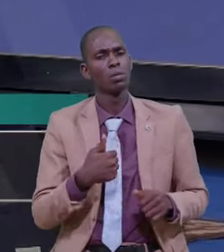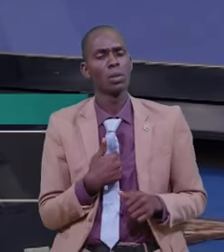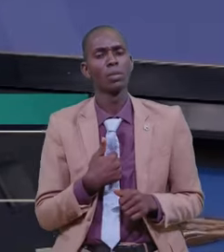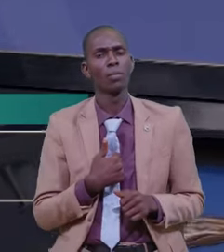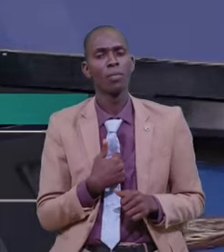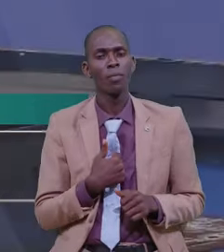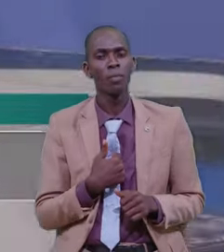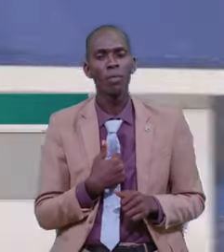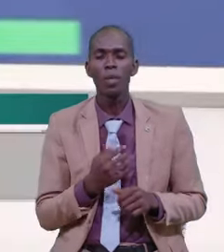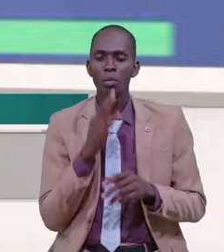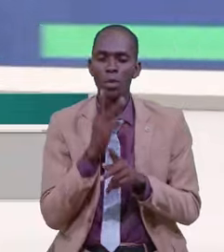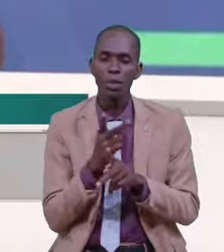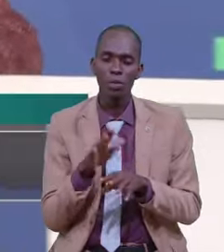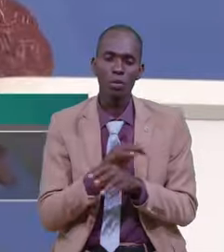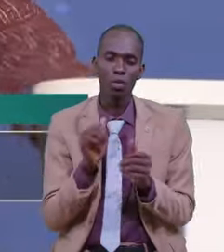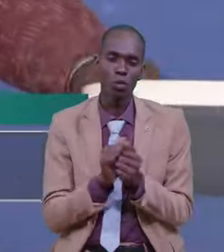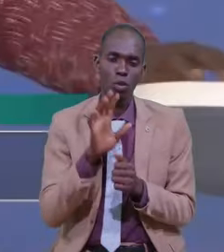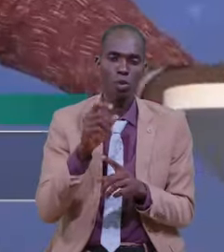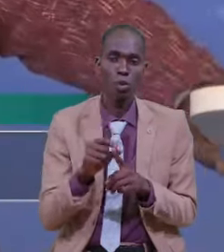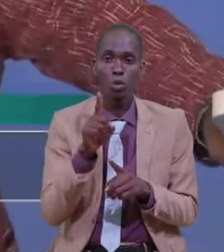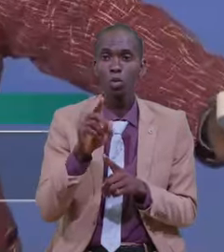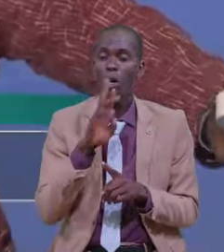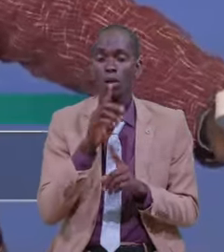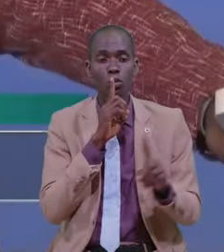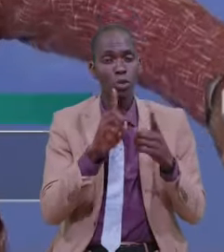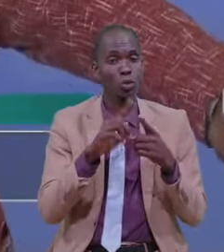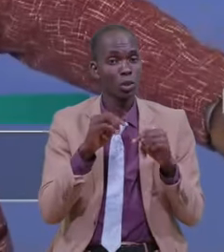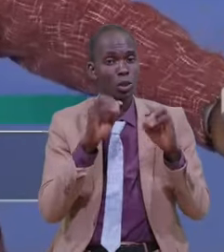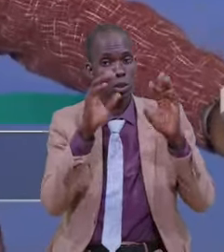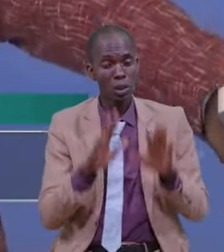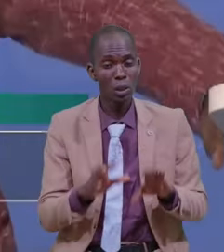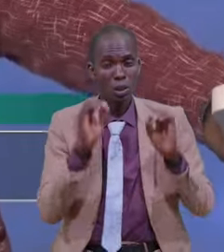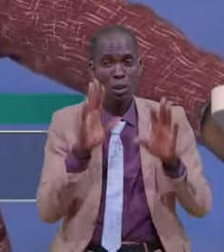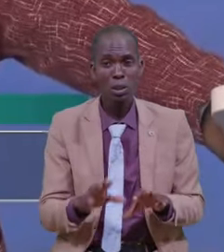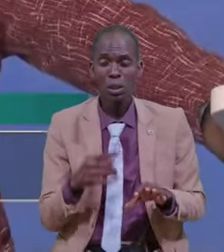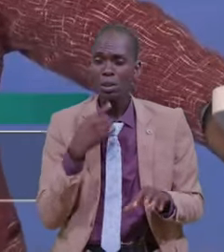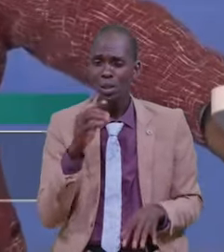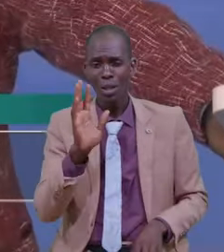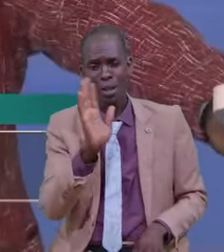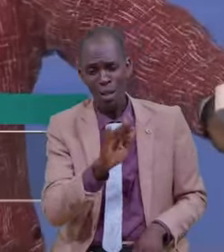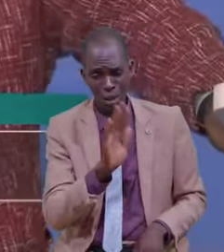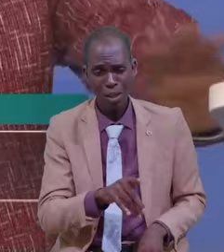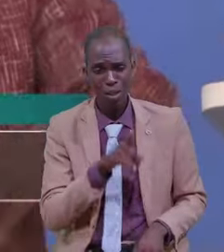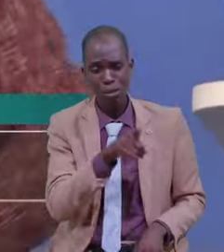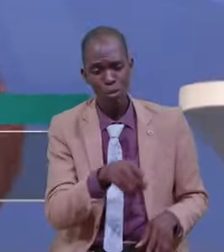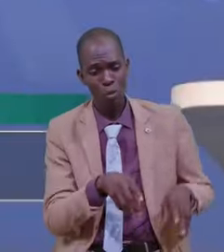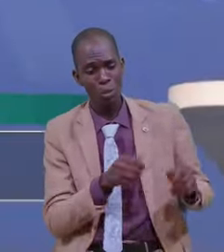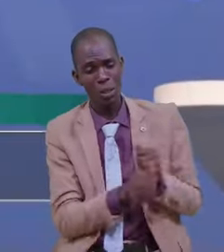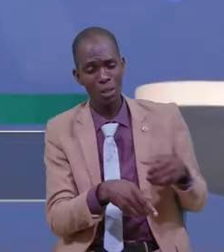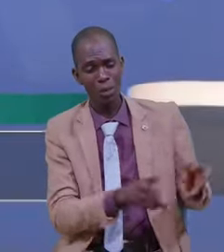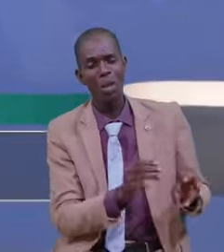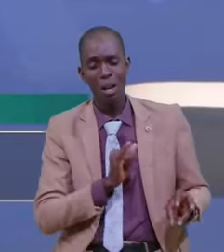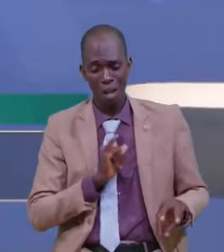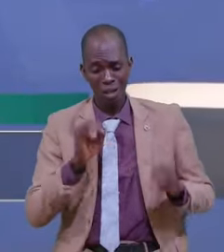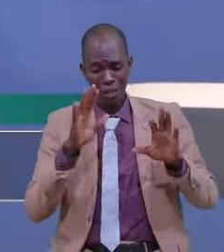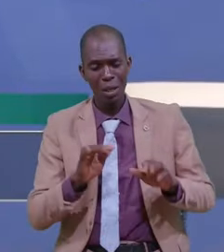to a teacher and he says, this is the way. I've gone this way before. I've done this before. And